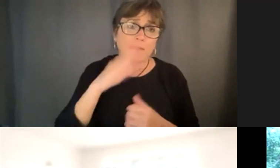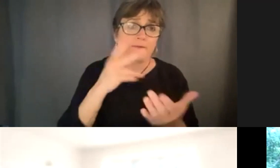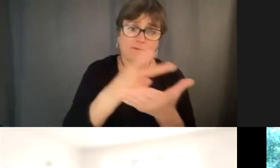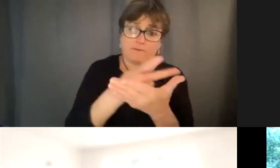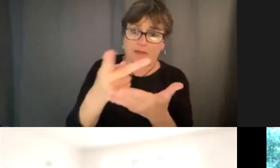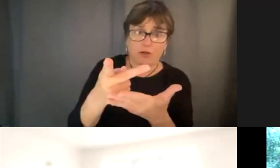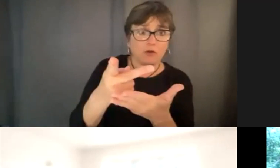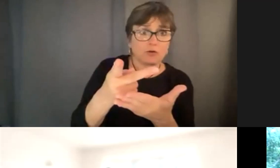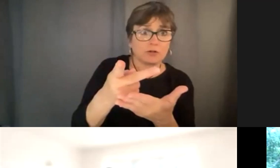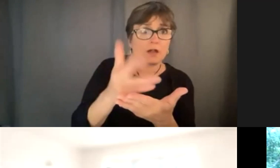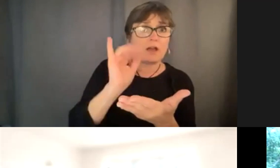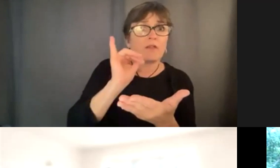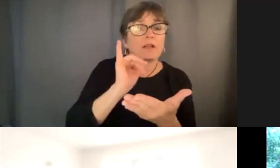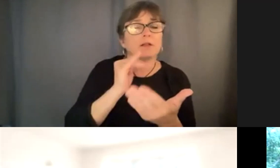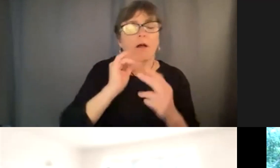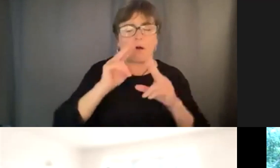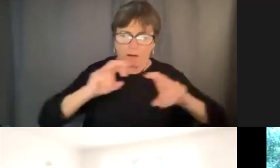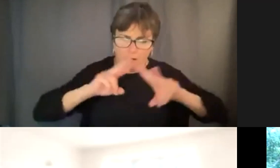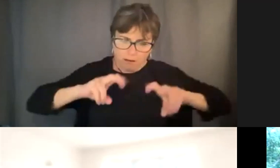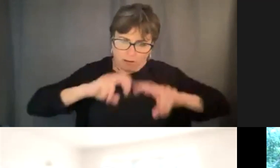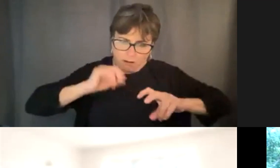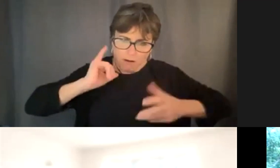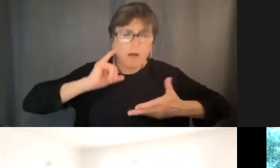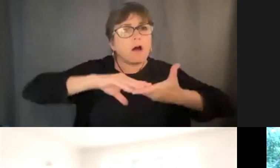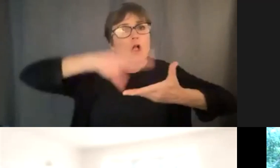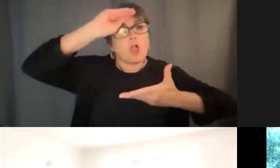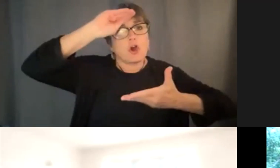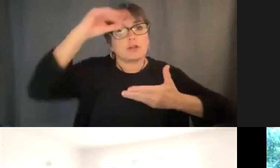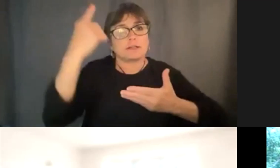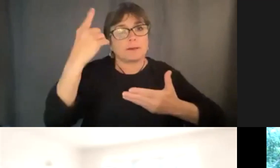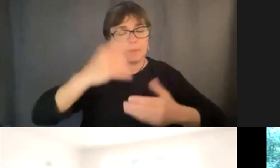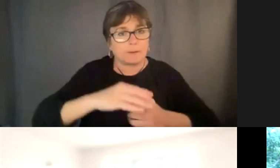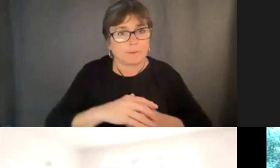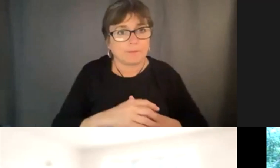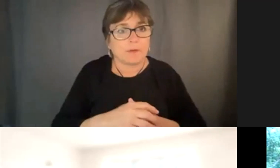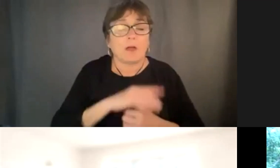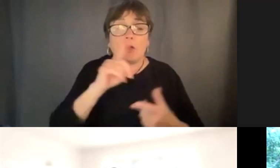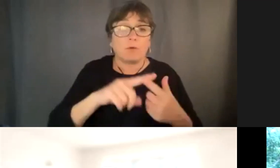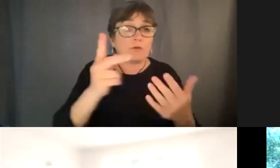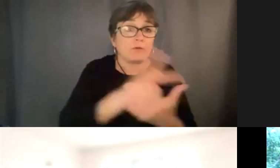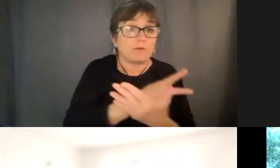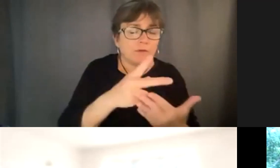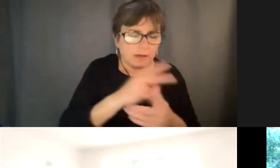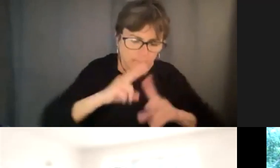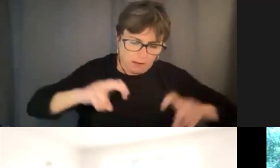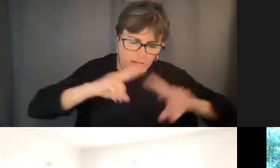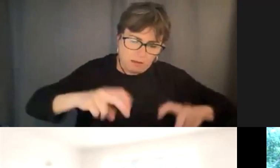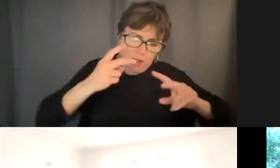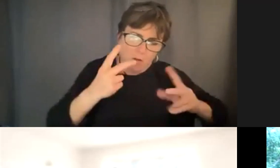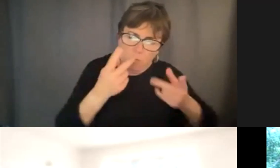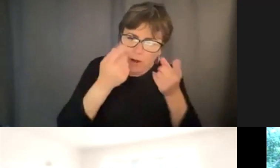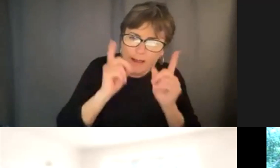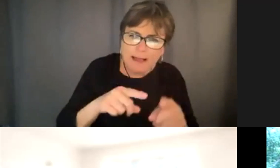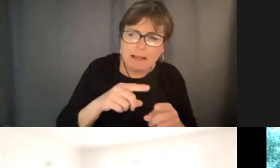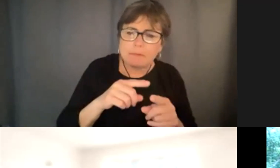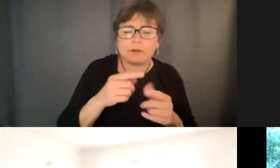of the best learning tools. I would say failure and reflection, or maybe something went okay, but